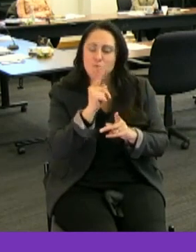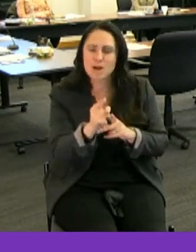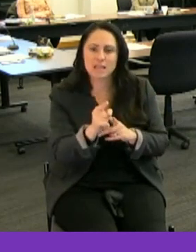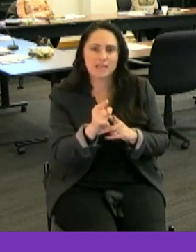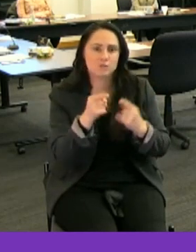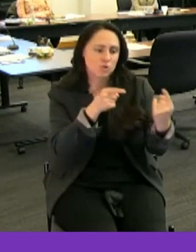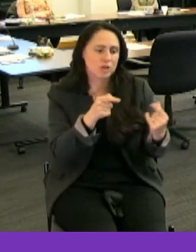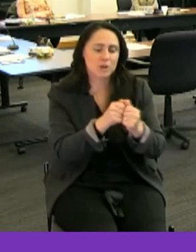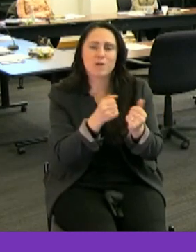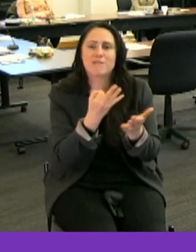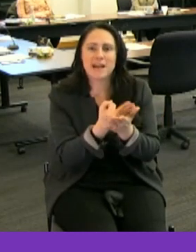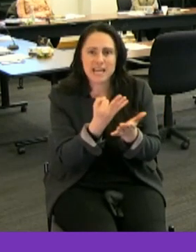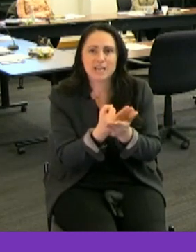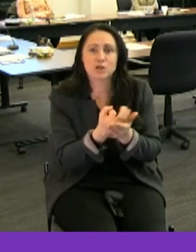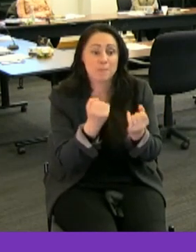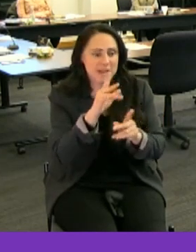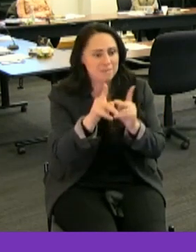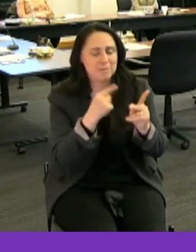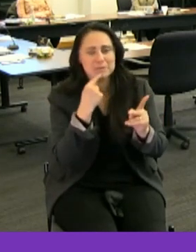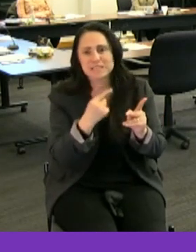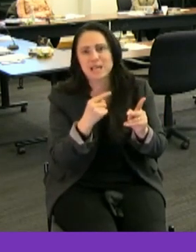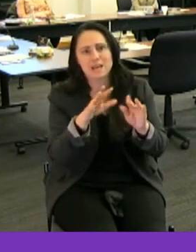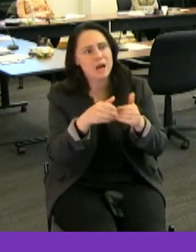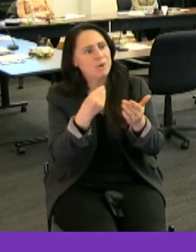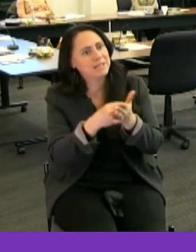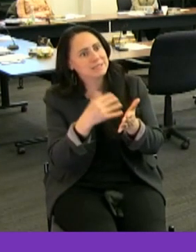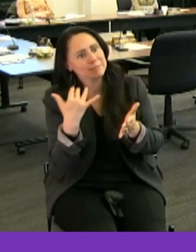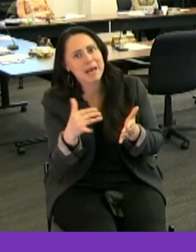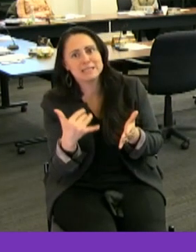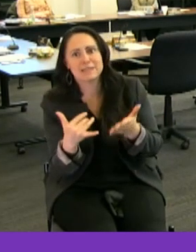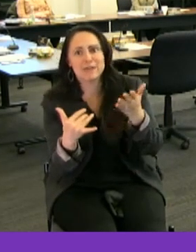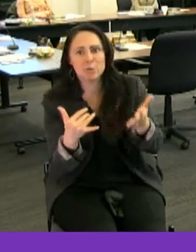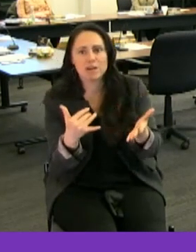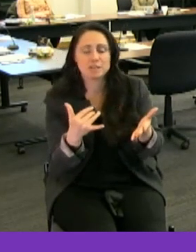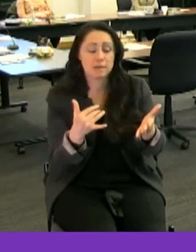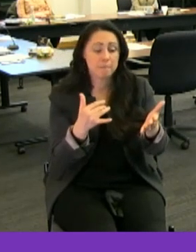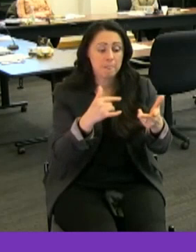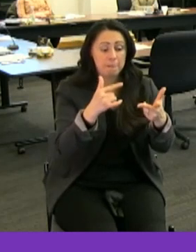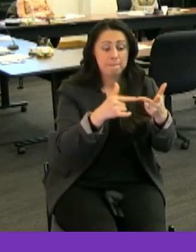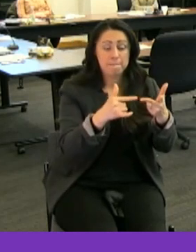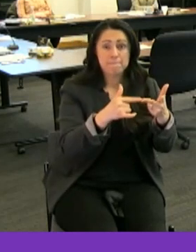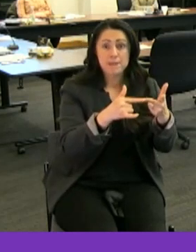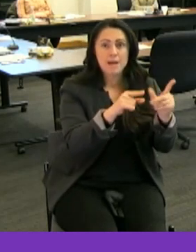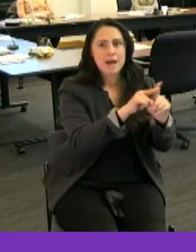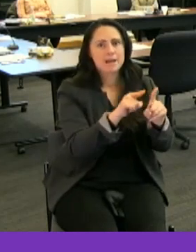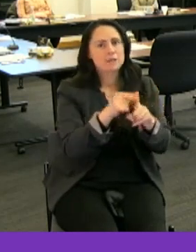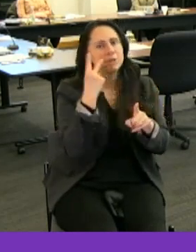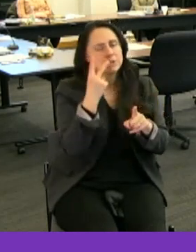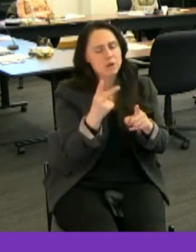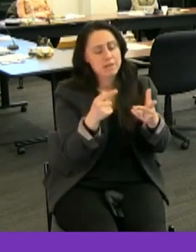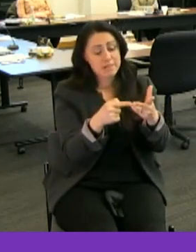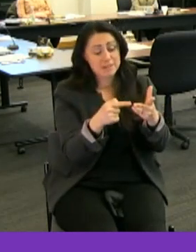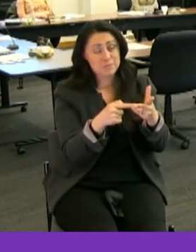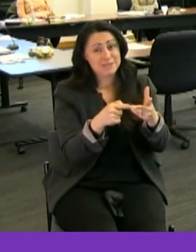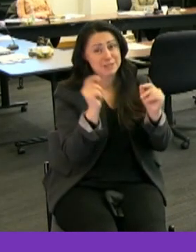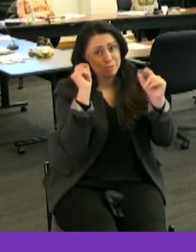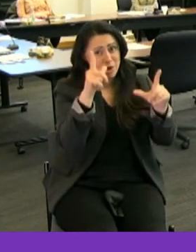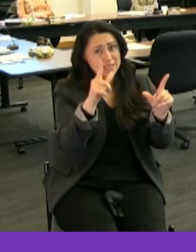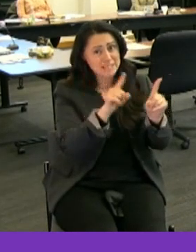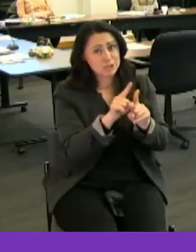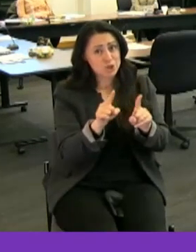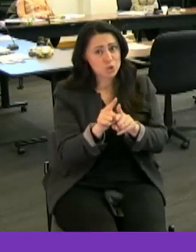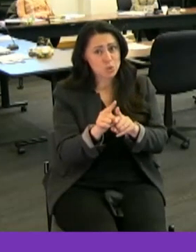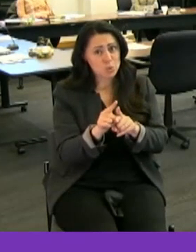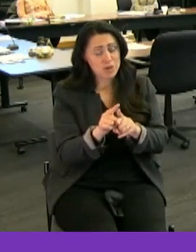saw quite a bit of people saying how expensive it was. I also saw, and this was a bit surprising